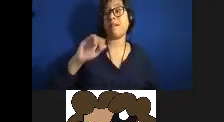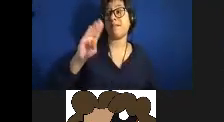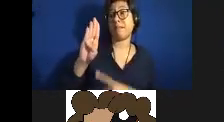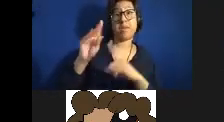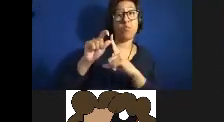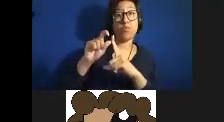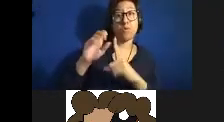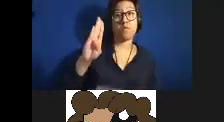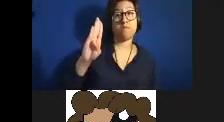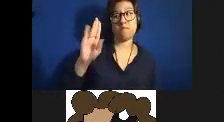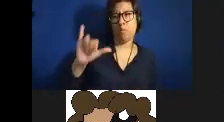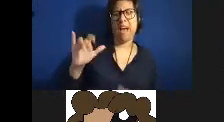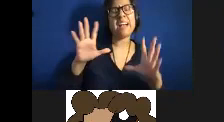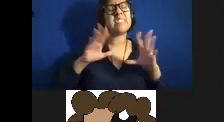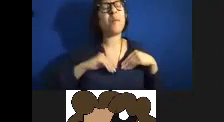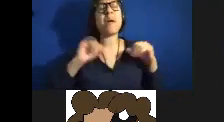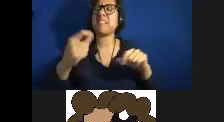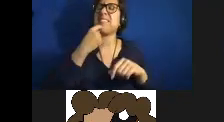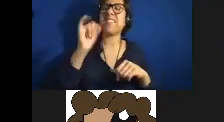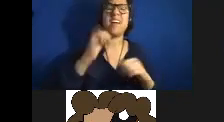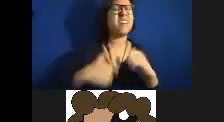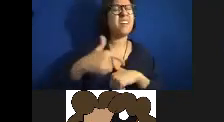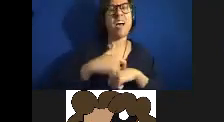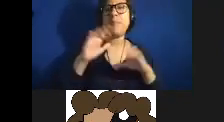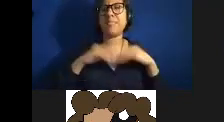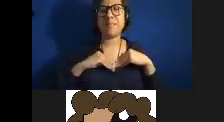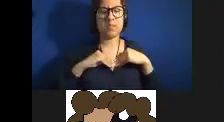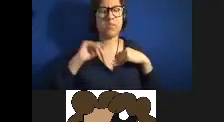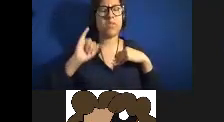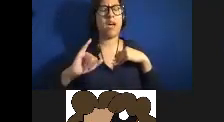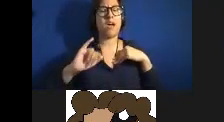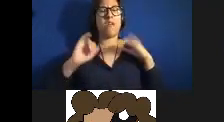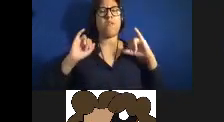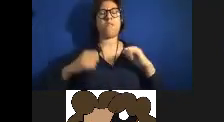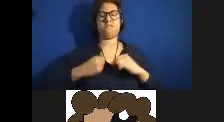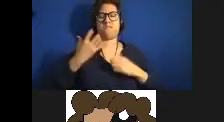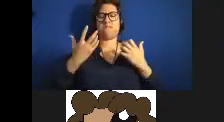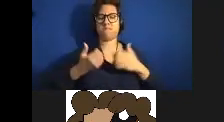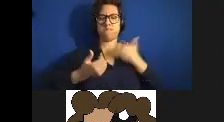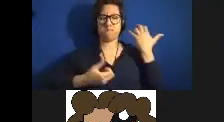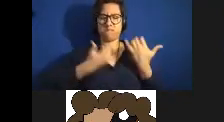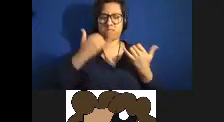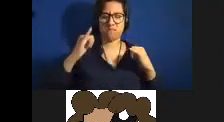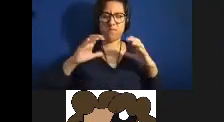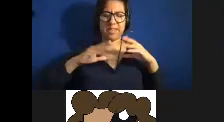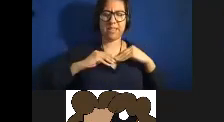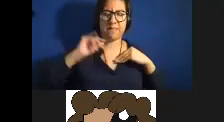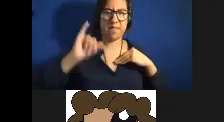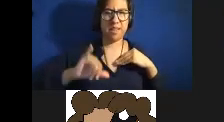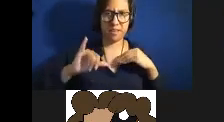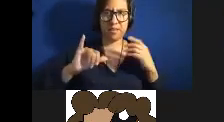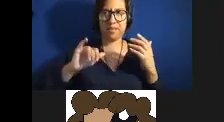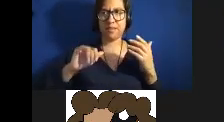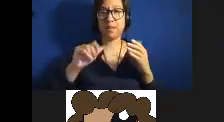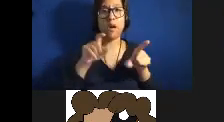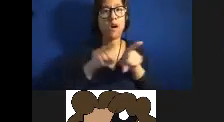know? So really had to wrestle with a lot of that, right? And had to, like,